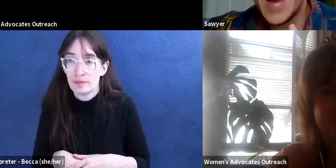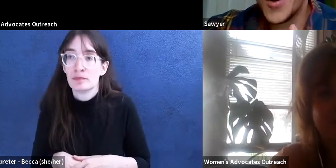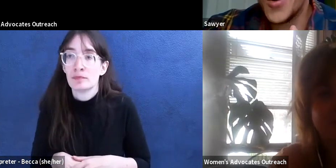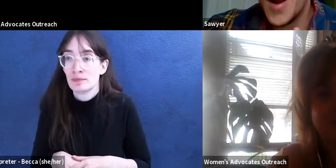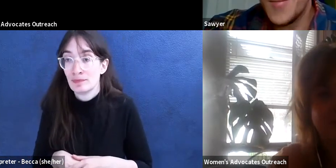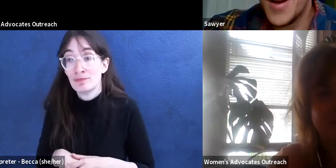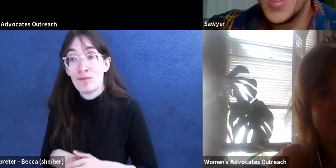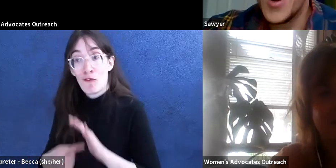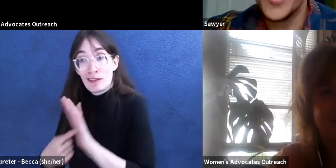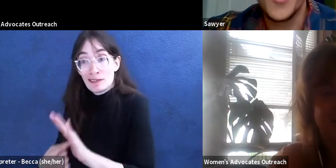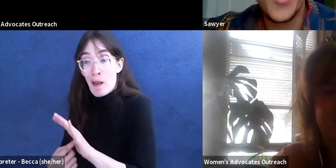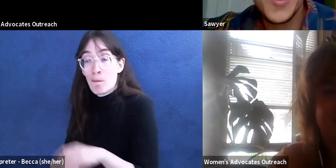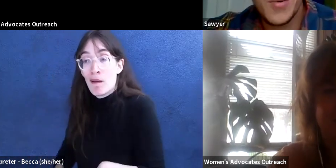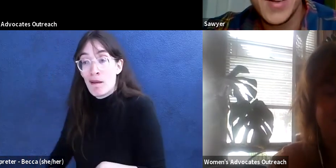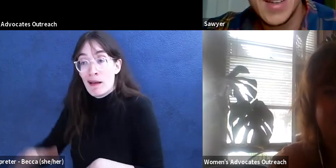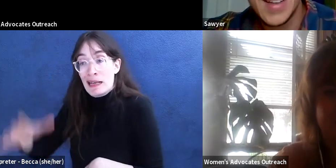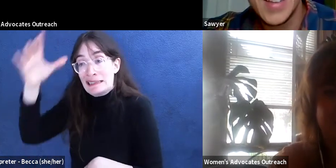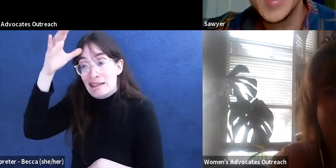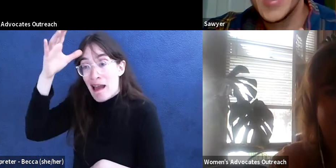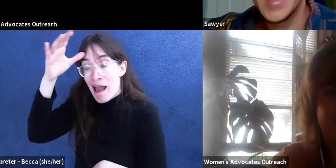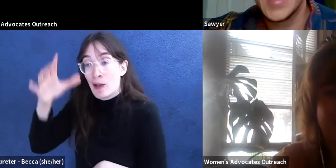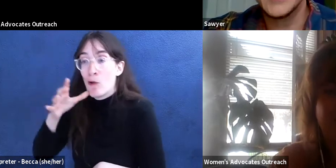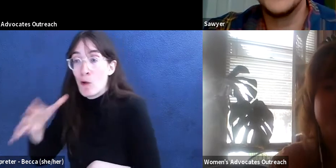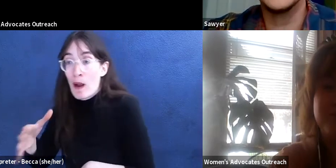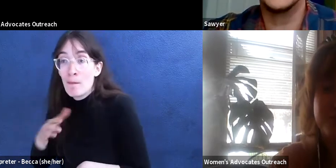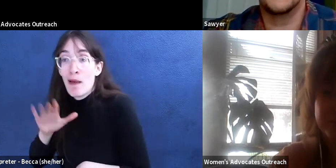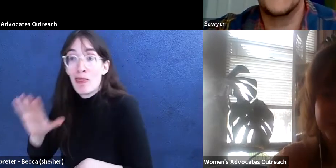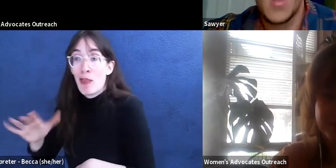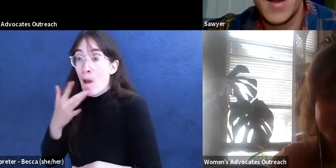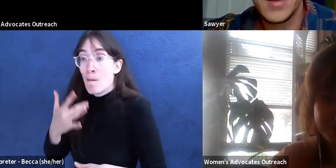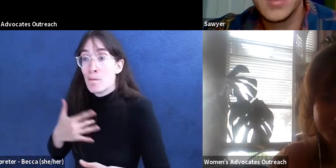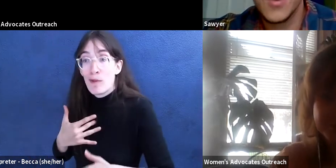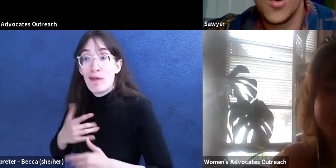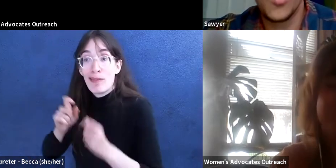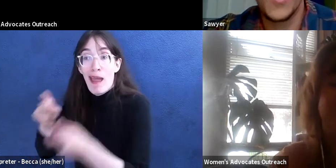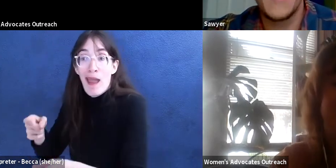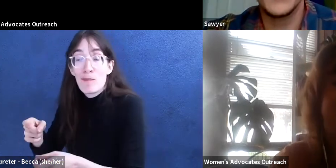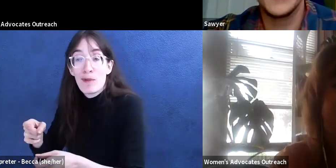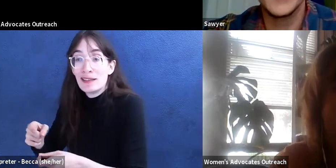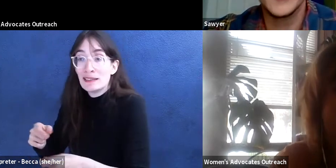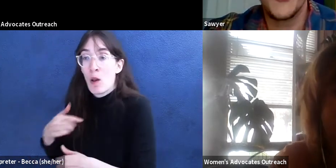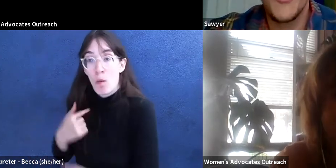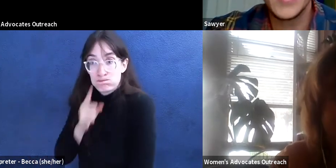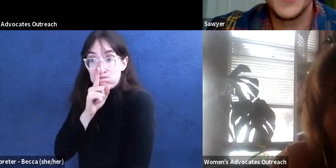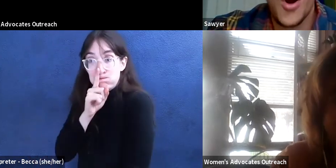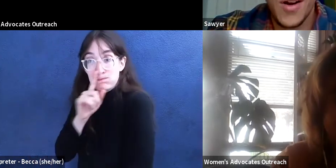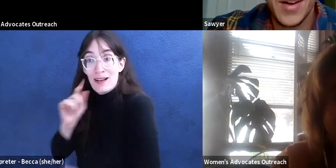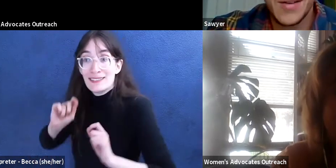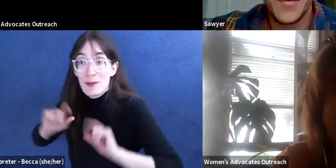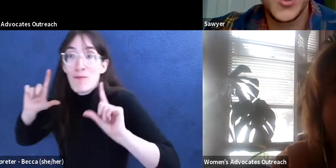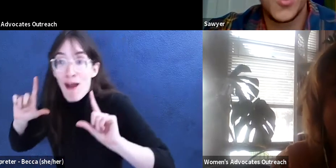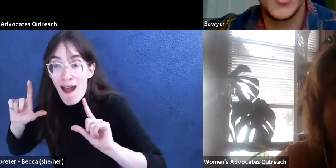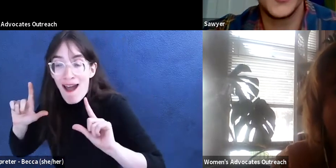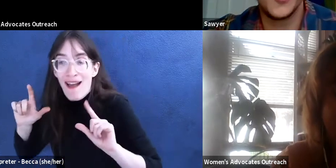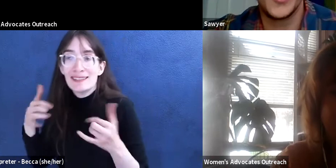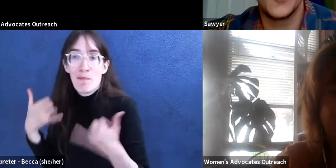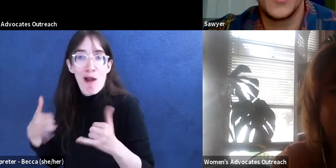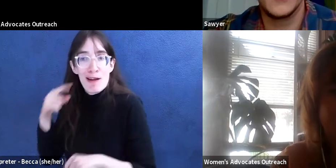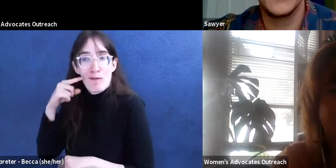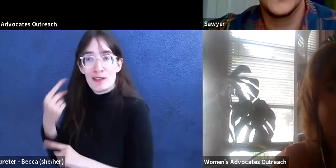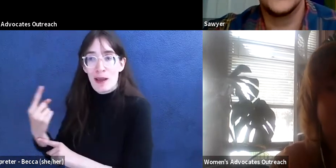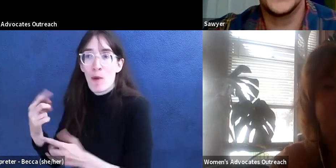shouldn't touch anyone else's private parts. There are certain situations where someone will need to